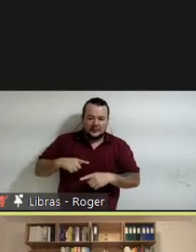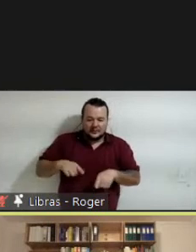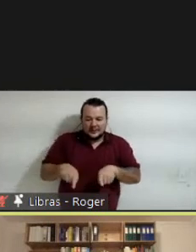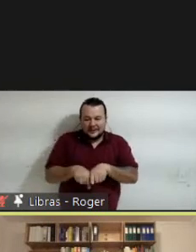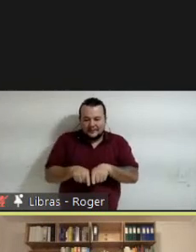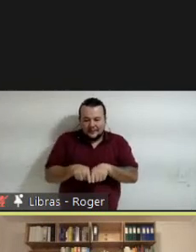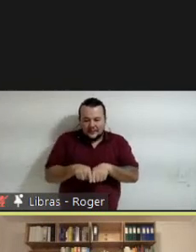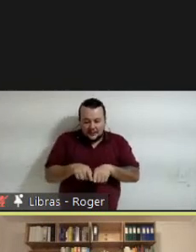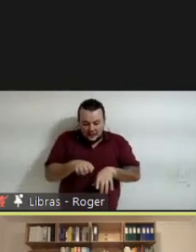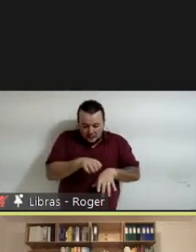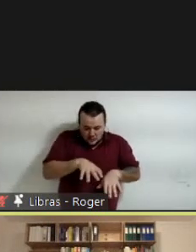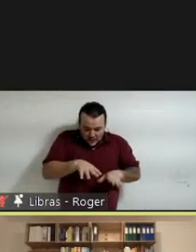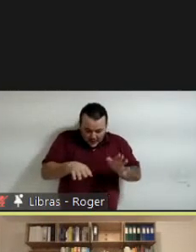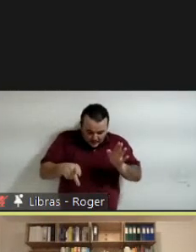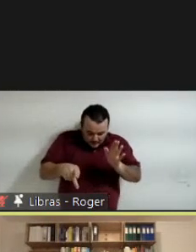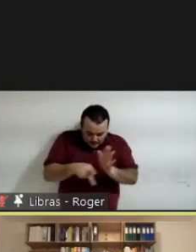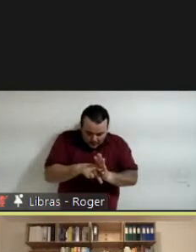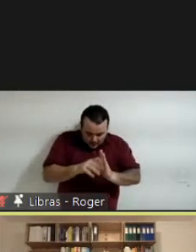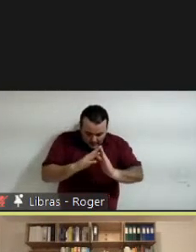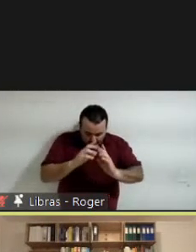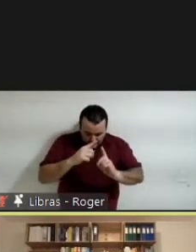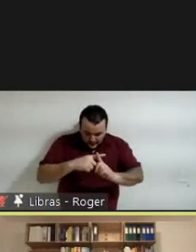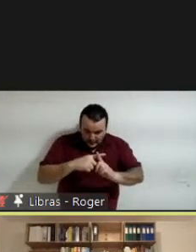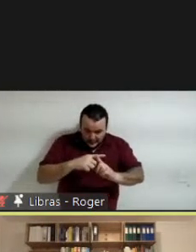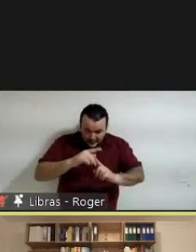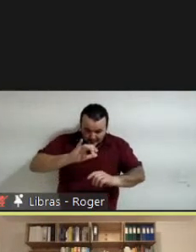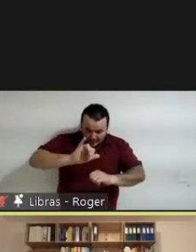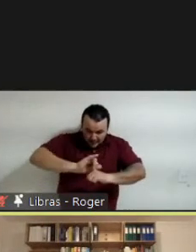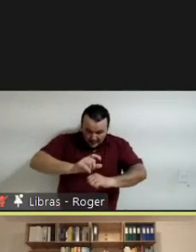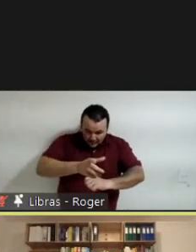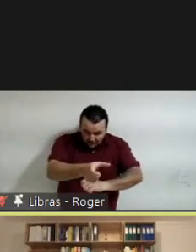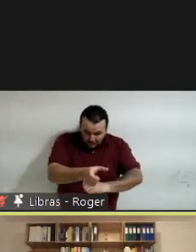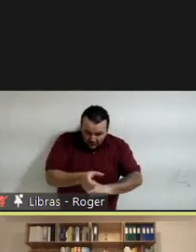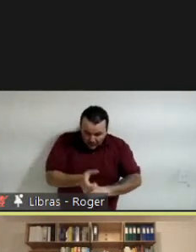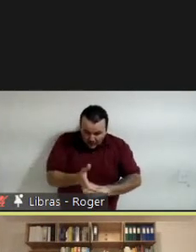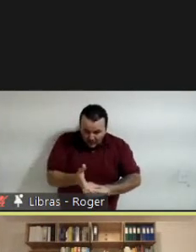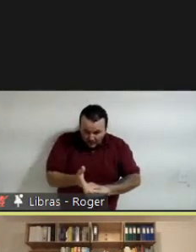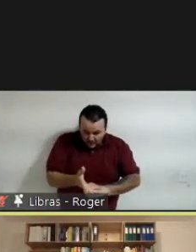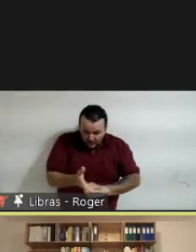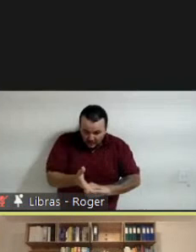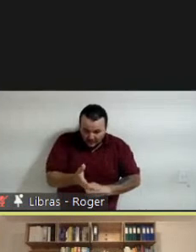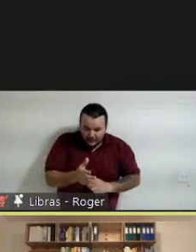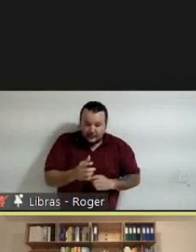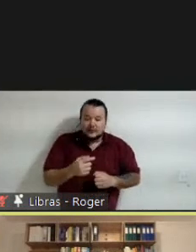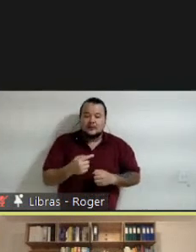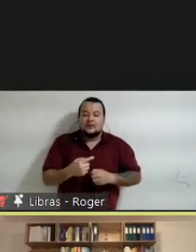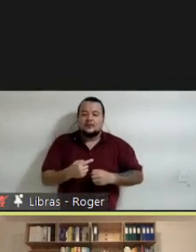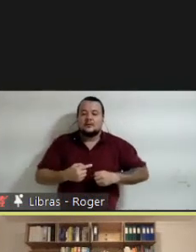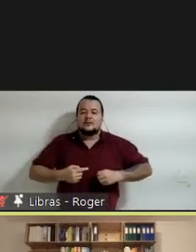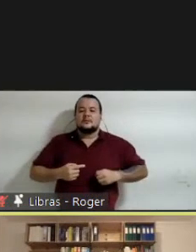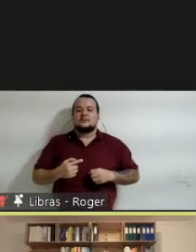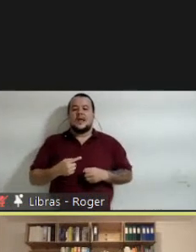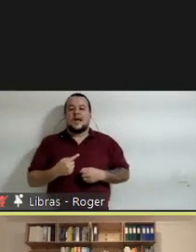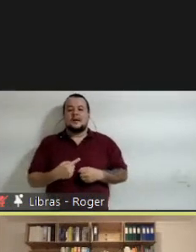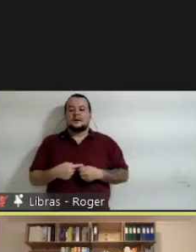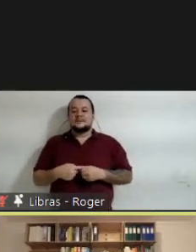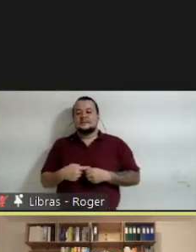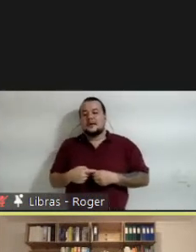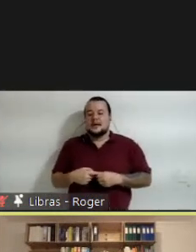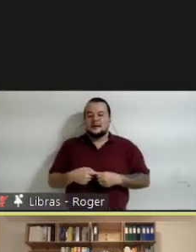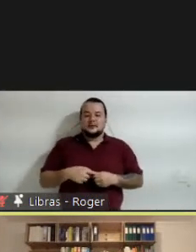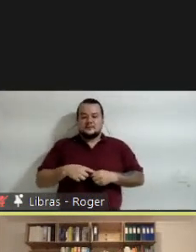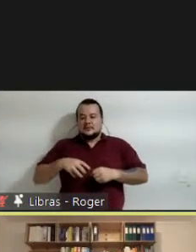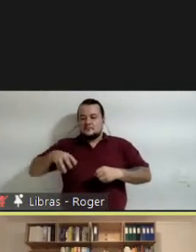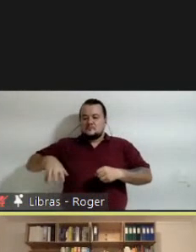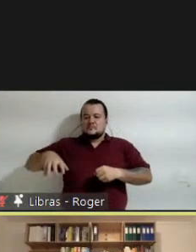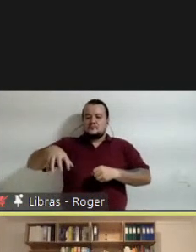situated between two east-west running ridges with access portals at strategic points. And as this